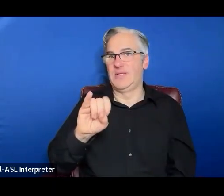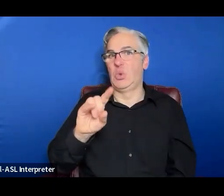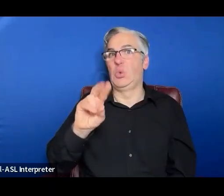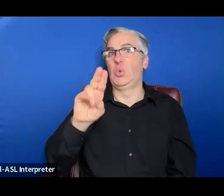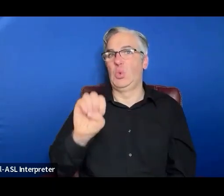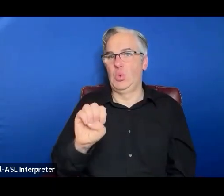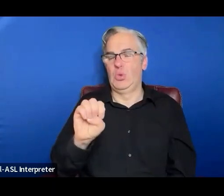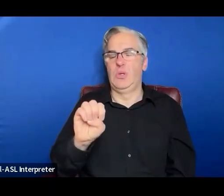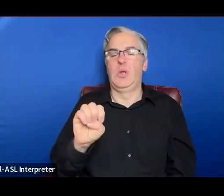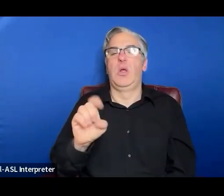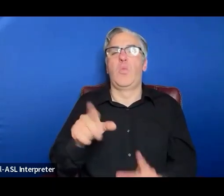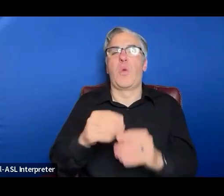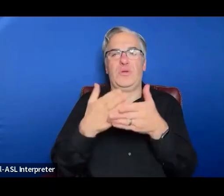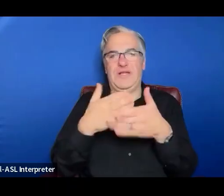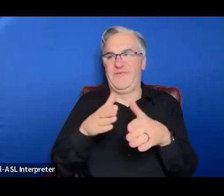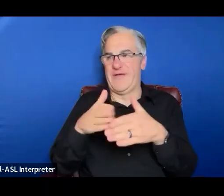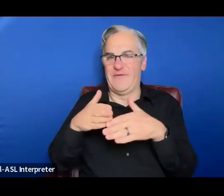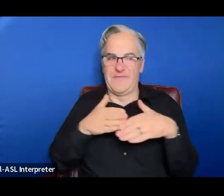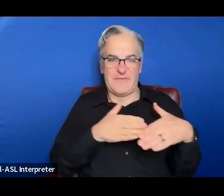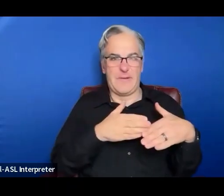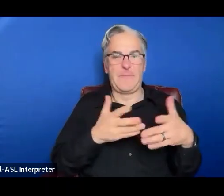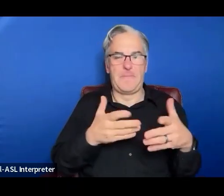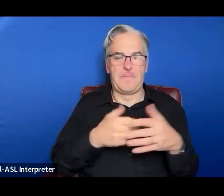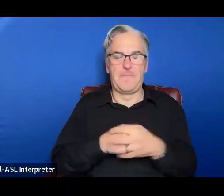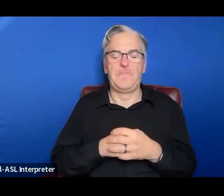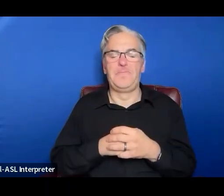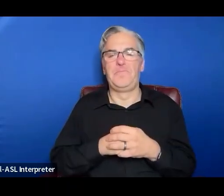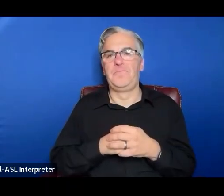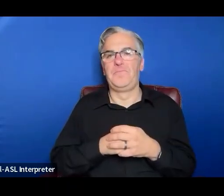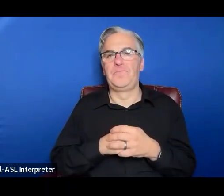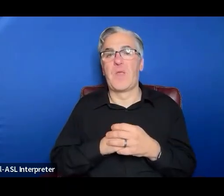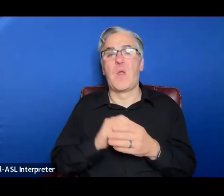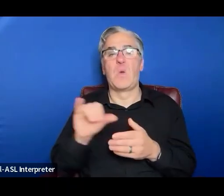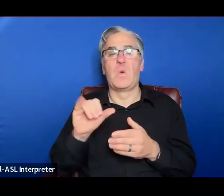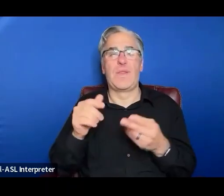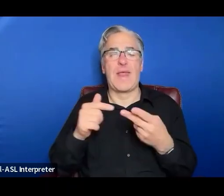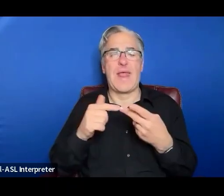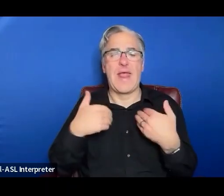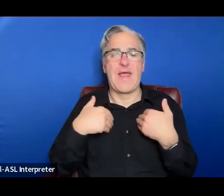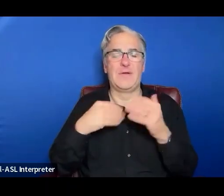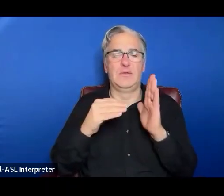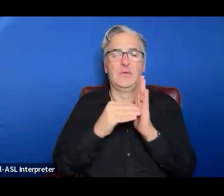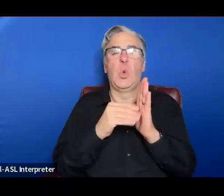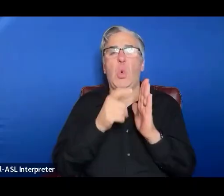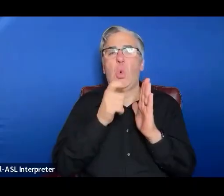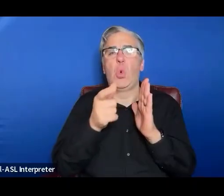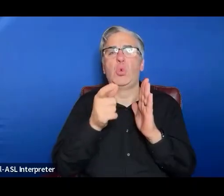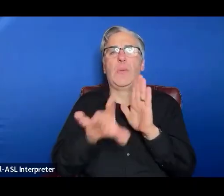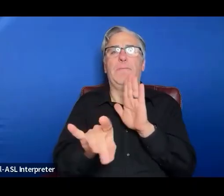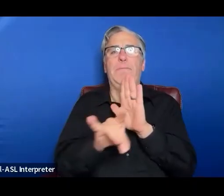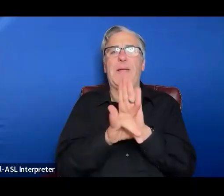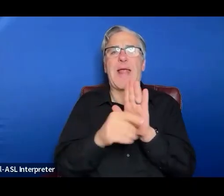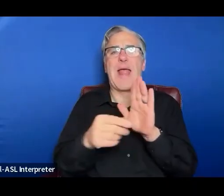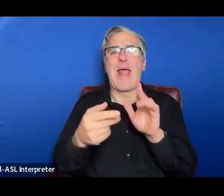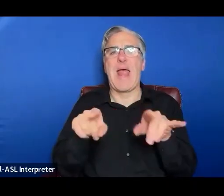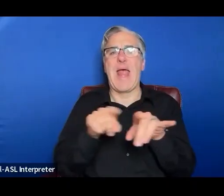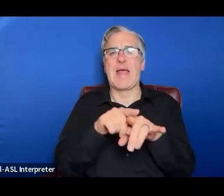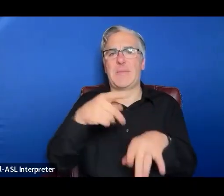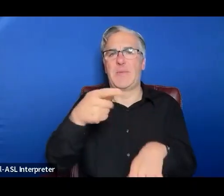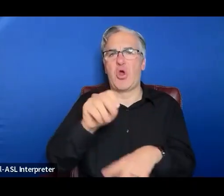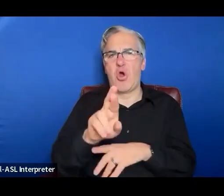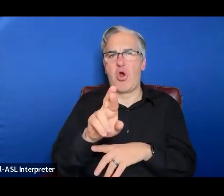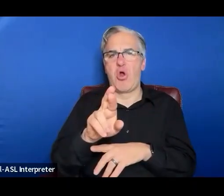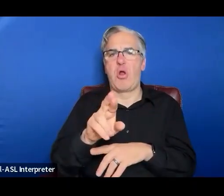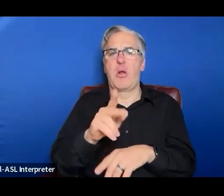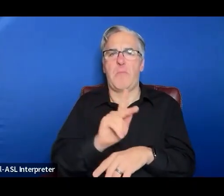is divided however you want it to be divided. Then there's a provision about who you nominated as the person representative.